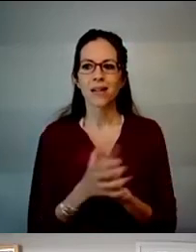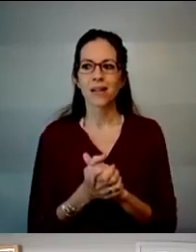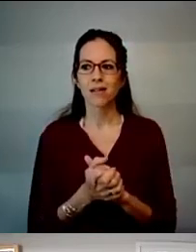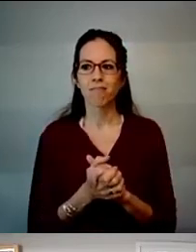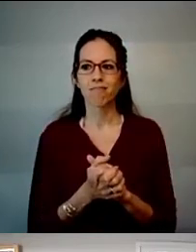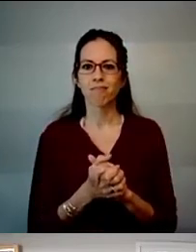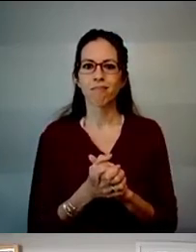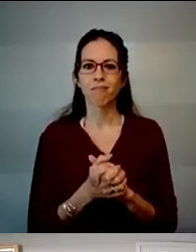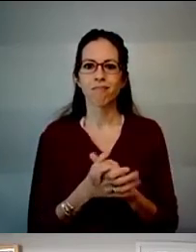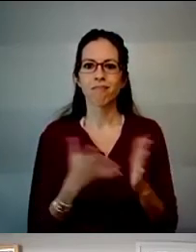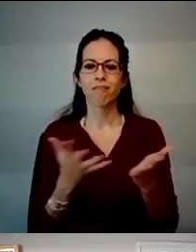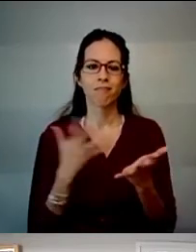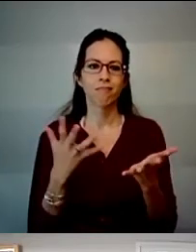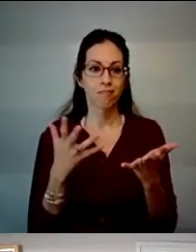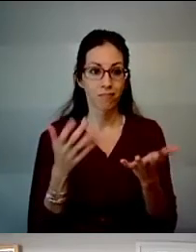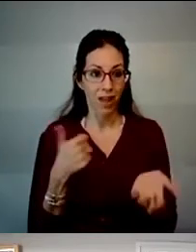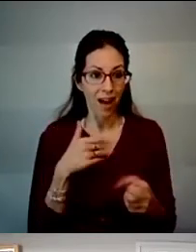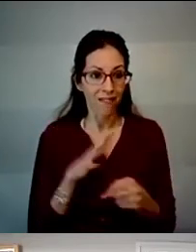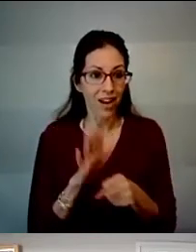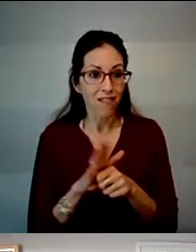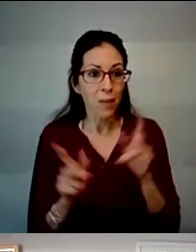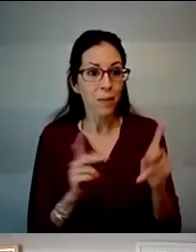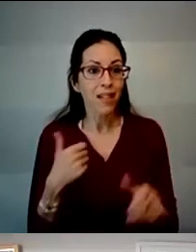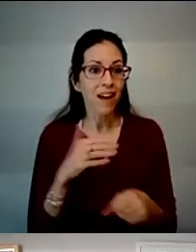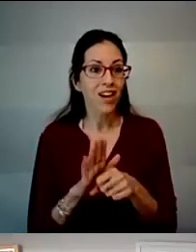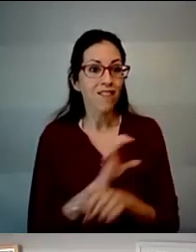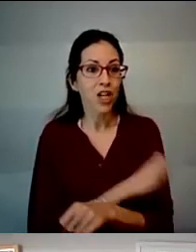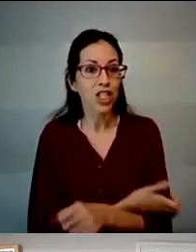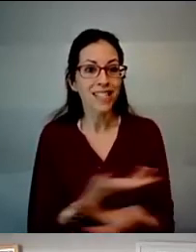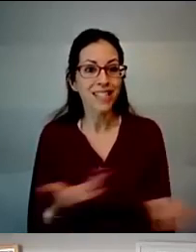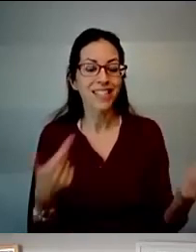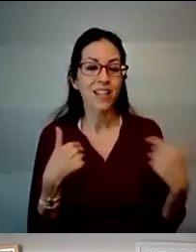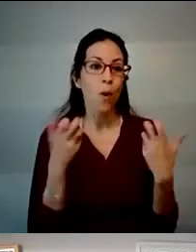assessing bandwidth and all of that? And I'd love to hear from each of you.